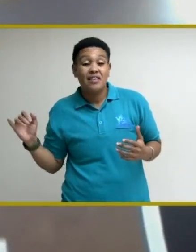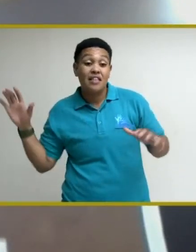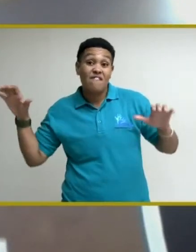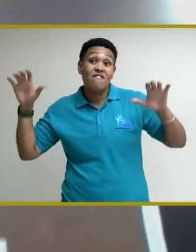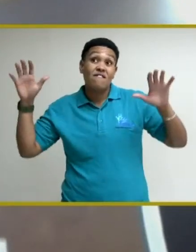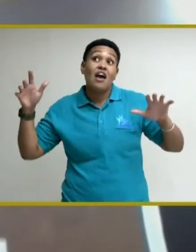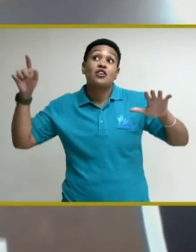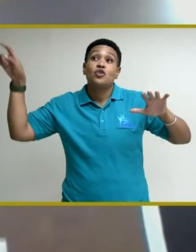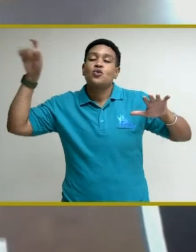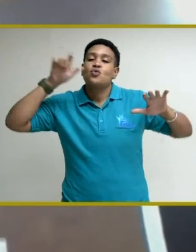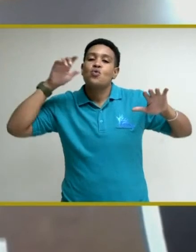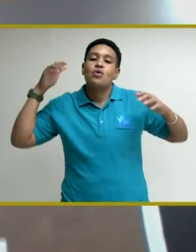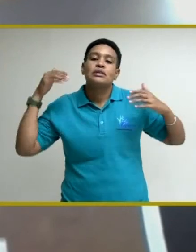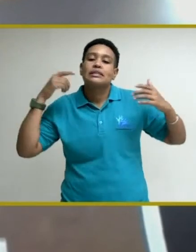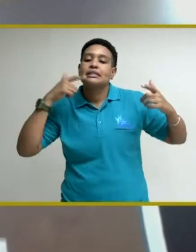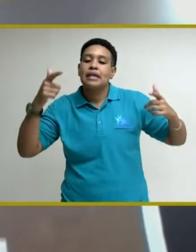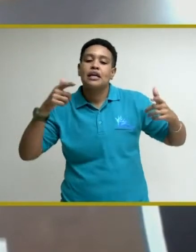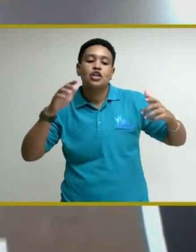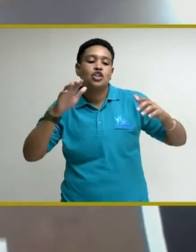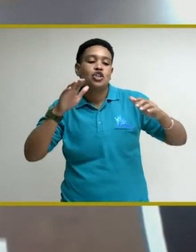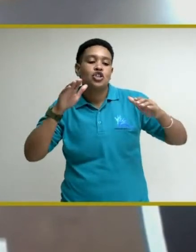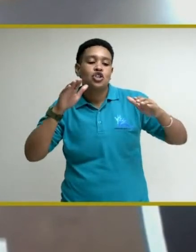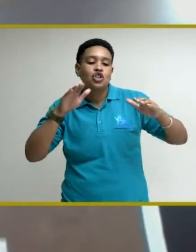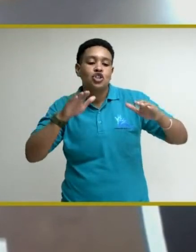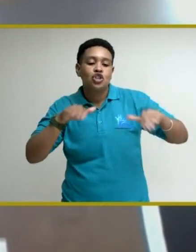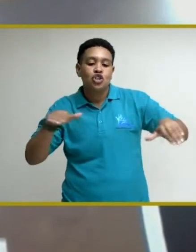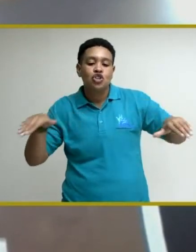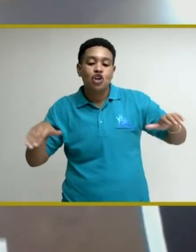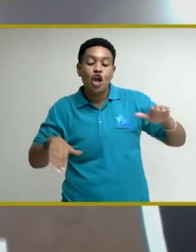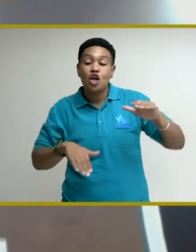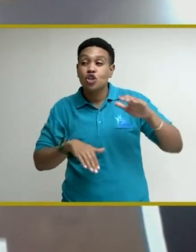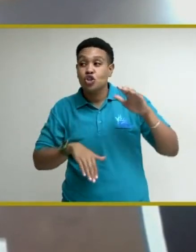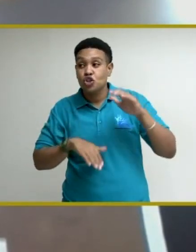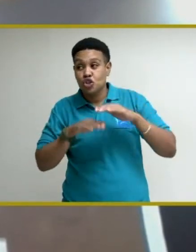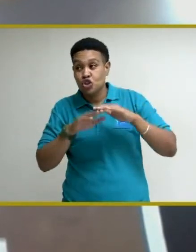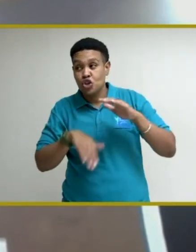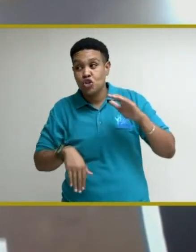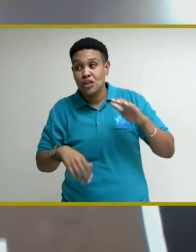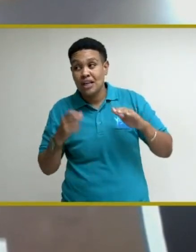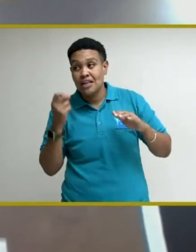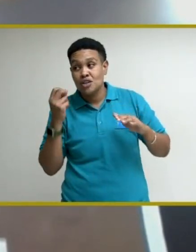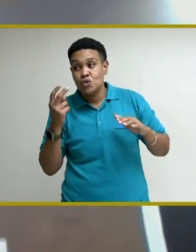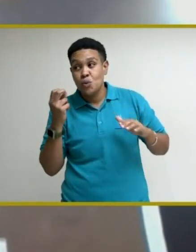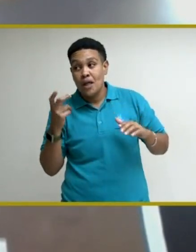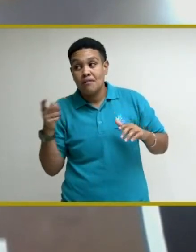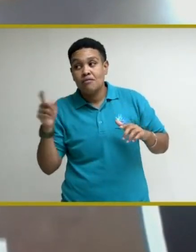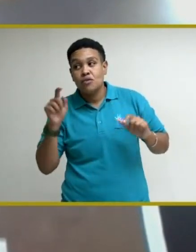that have pushed for children down to the age of 12 to actually